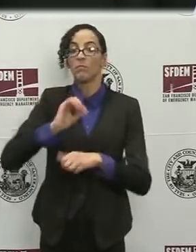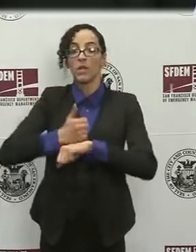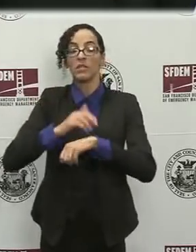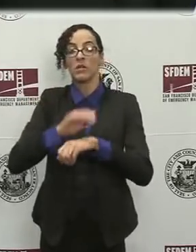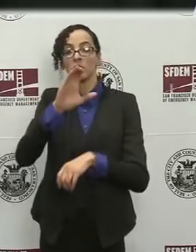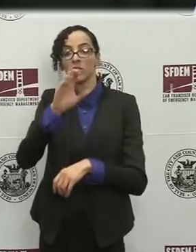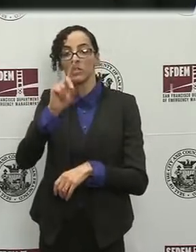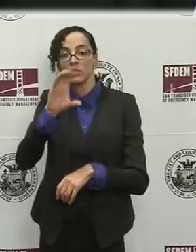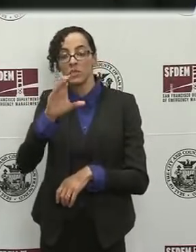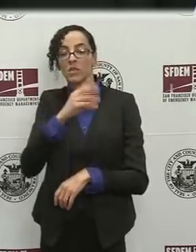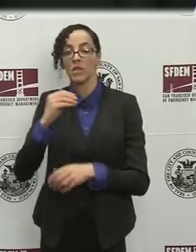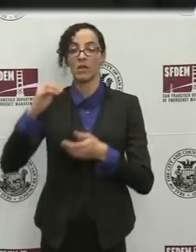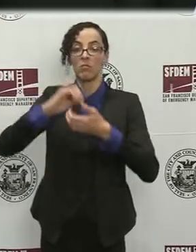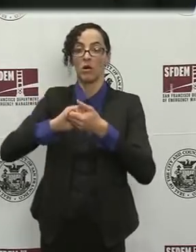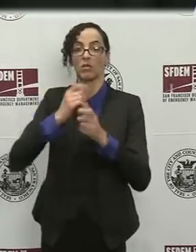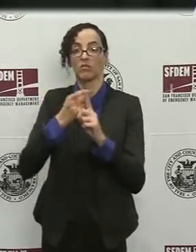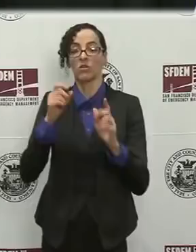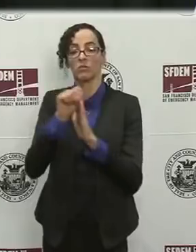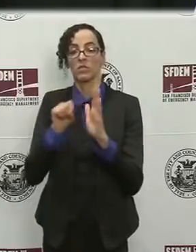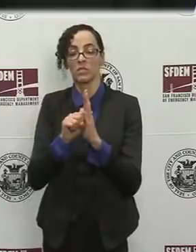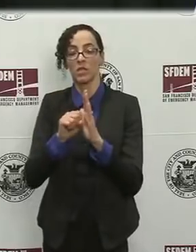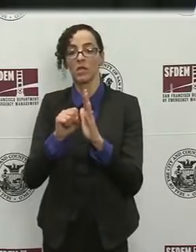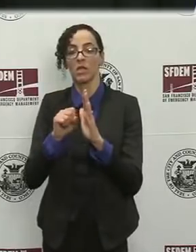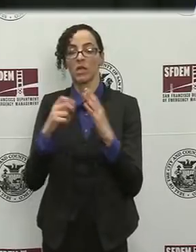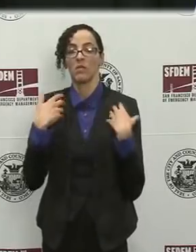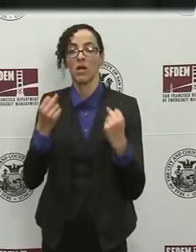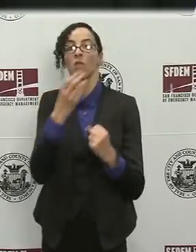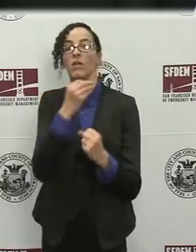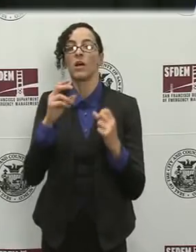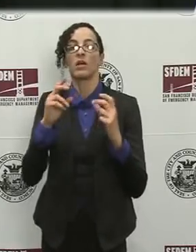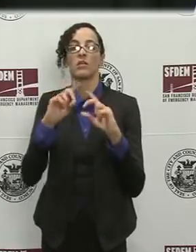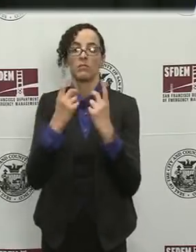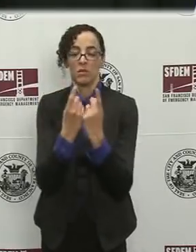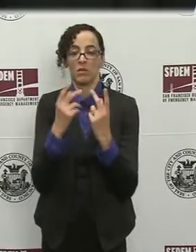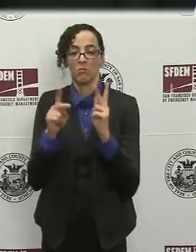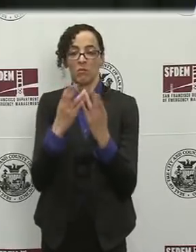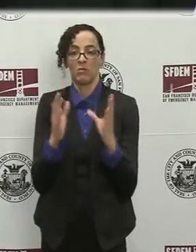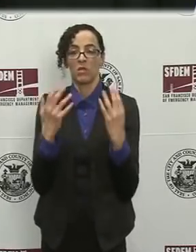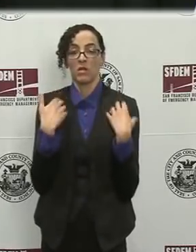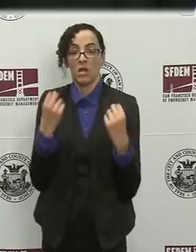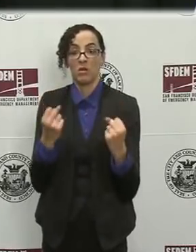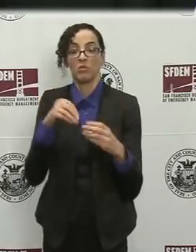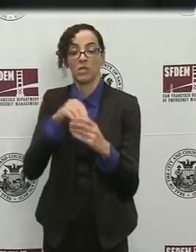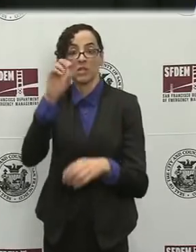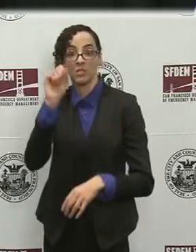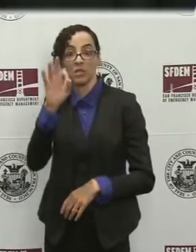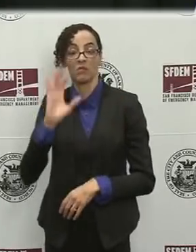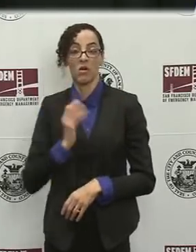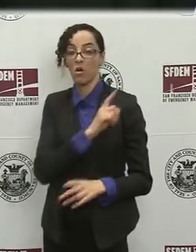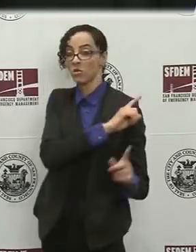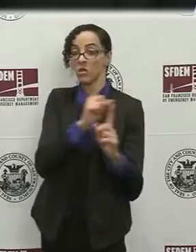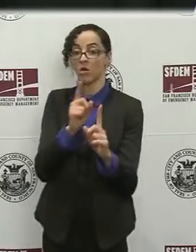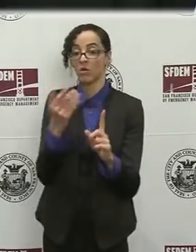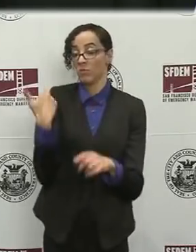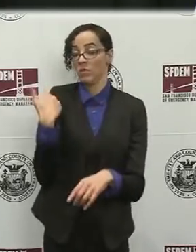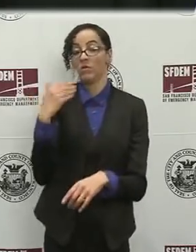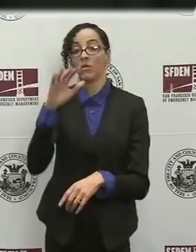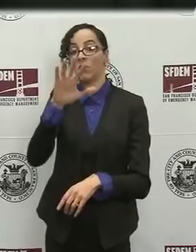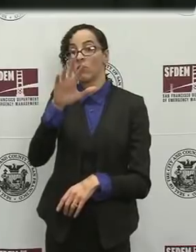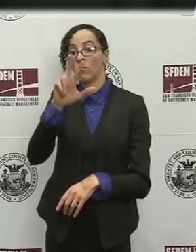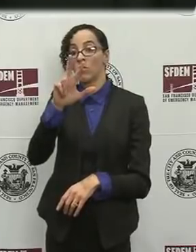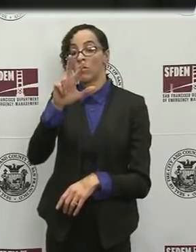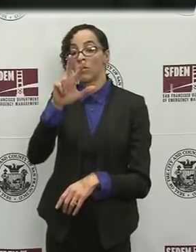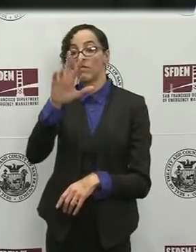Health, as well as the Department of Public Health here in San Francisco, our target was 3,500 hotel rooms